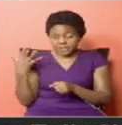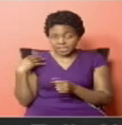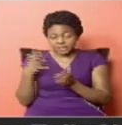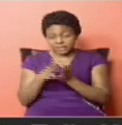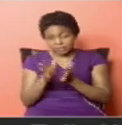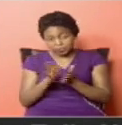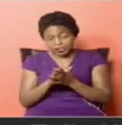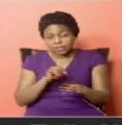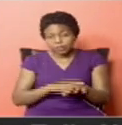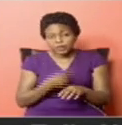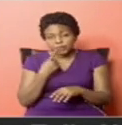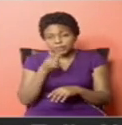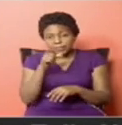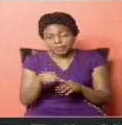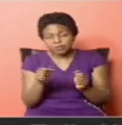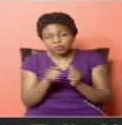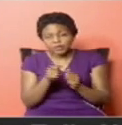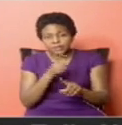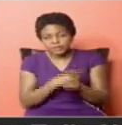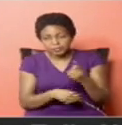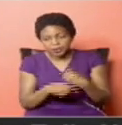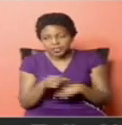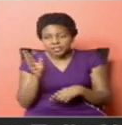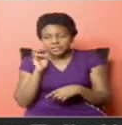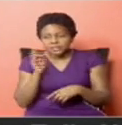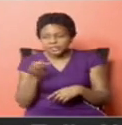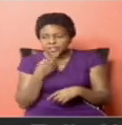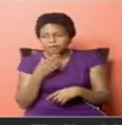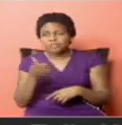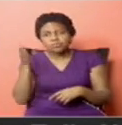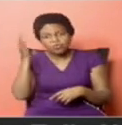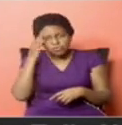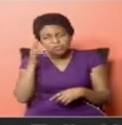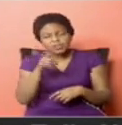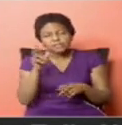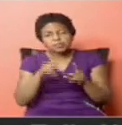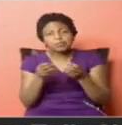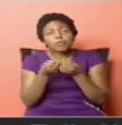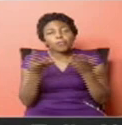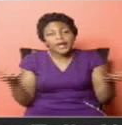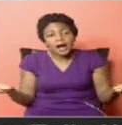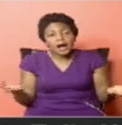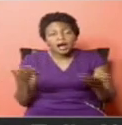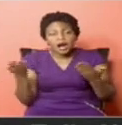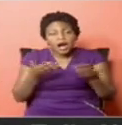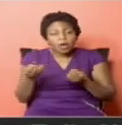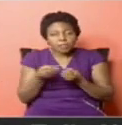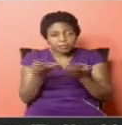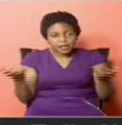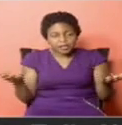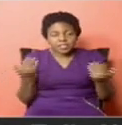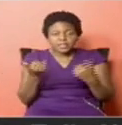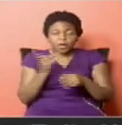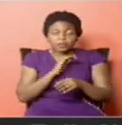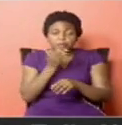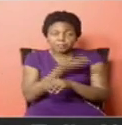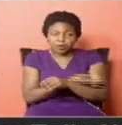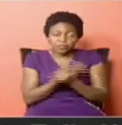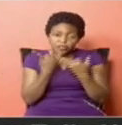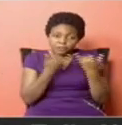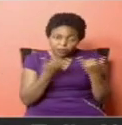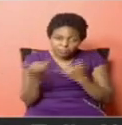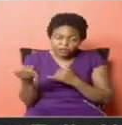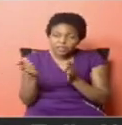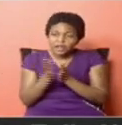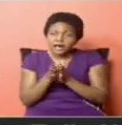about persons with disabilities, the deaf and so on, do we exactly know where they are? How many are they? So the power of information and